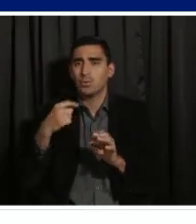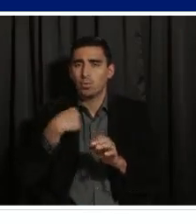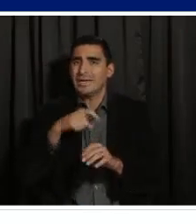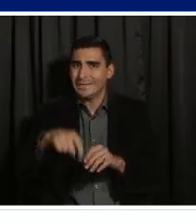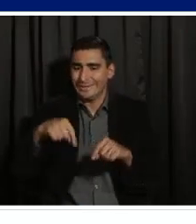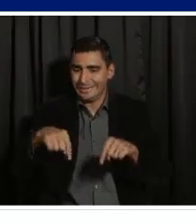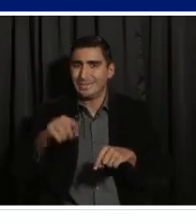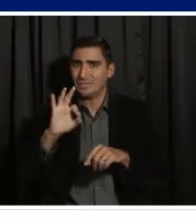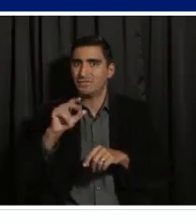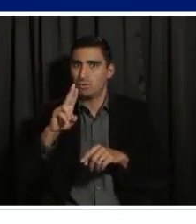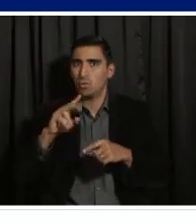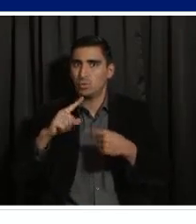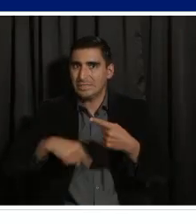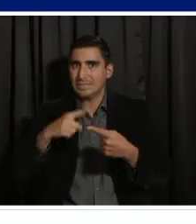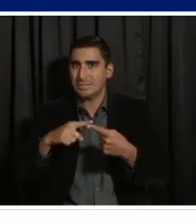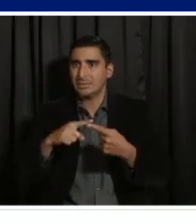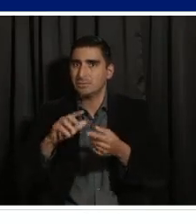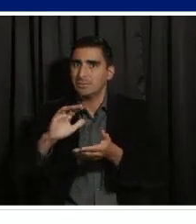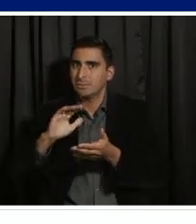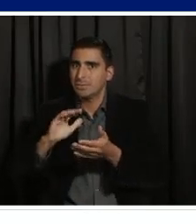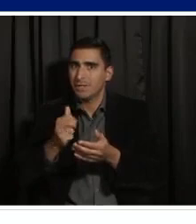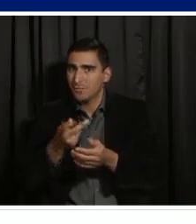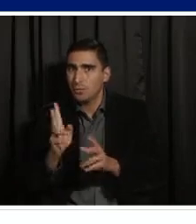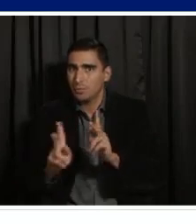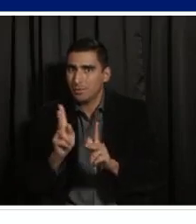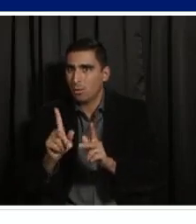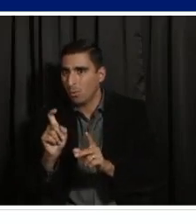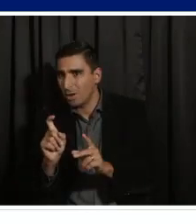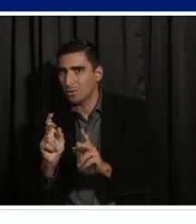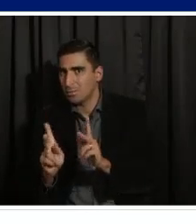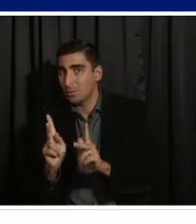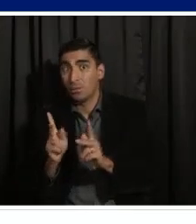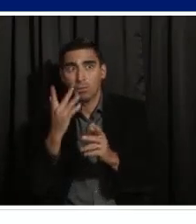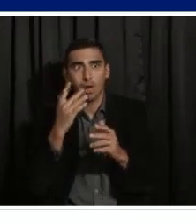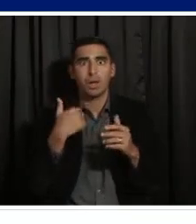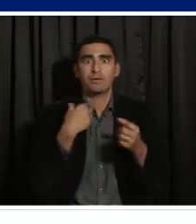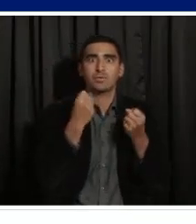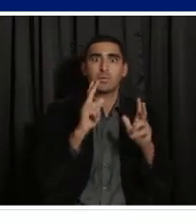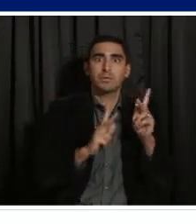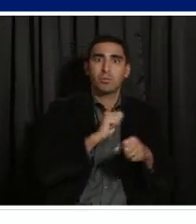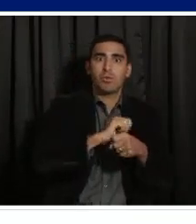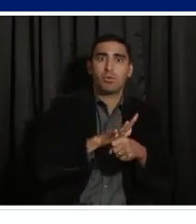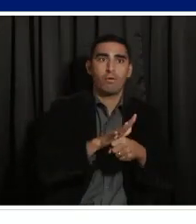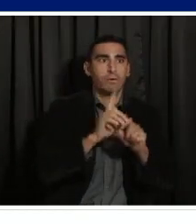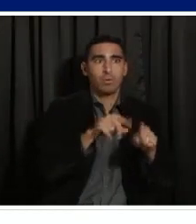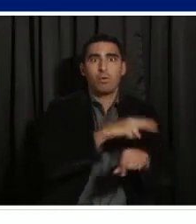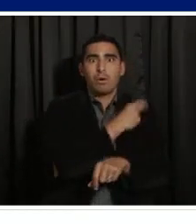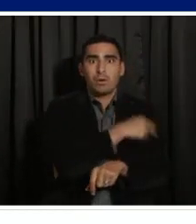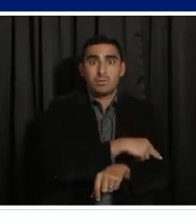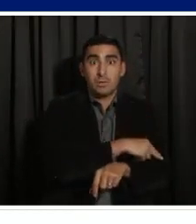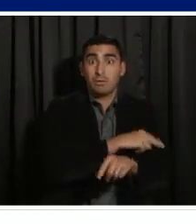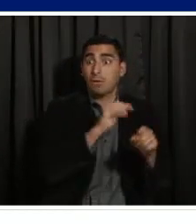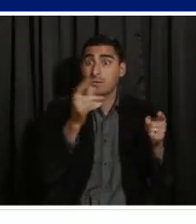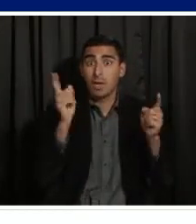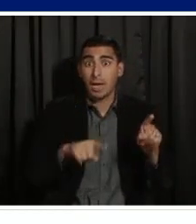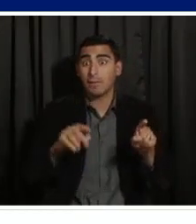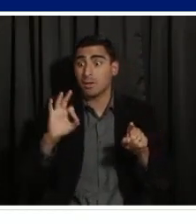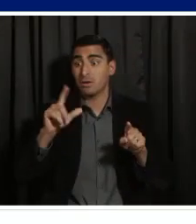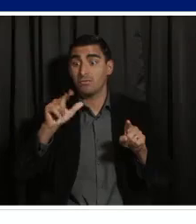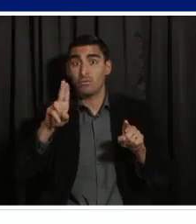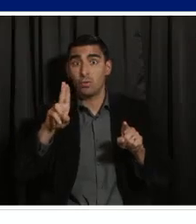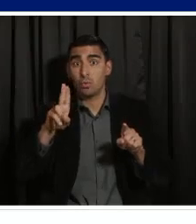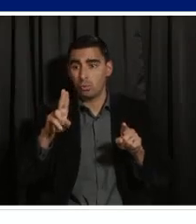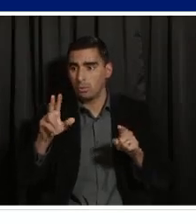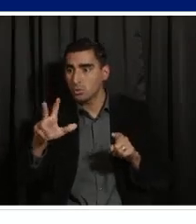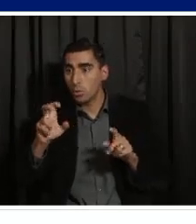season, right? With 1,100 people hospitalized with COVID, we cannot afford a 300-person hospitalized flu season.